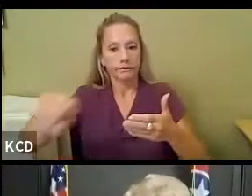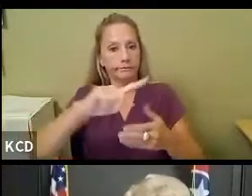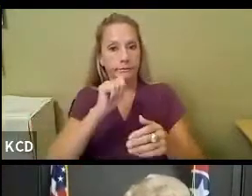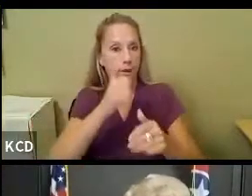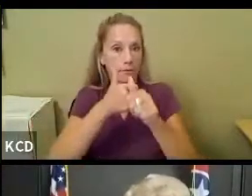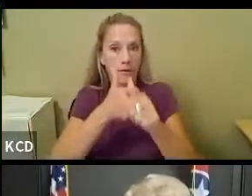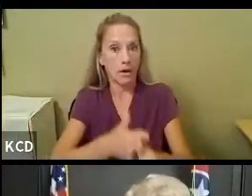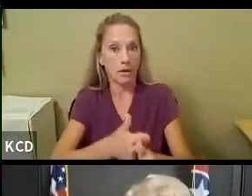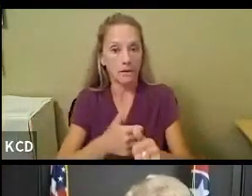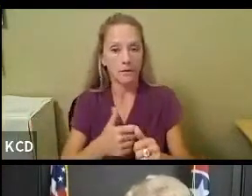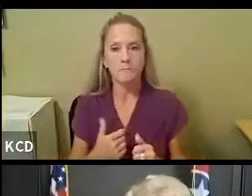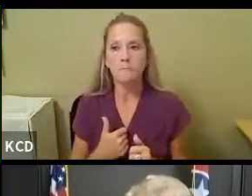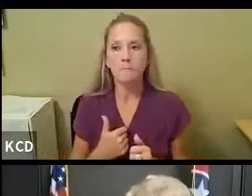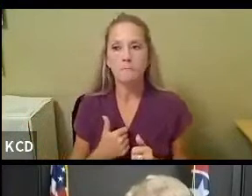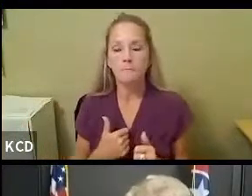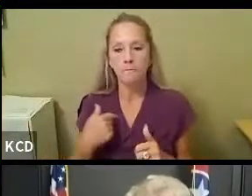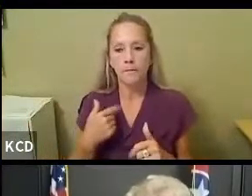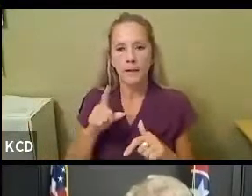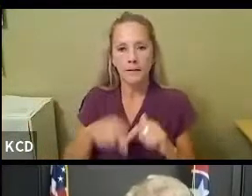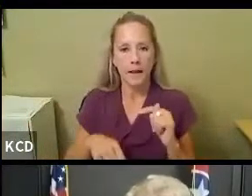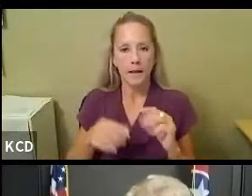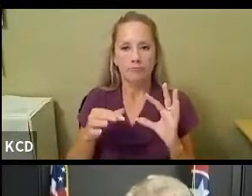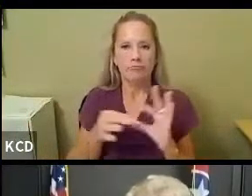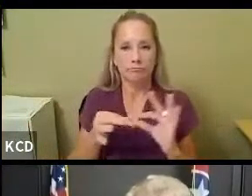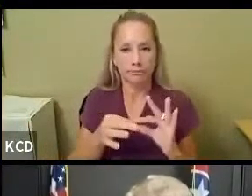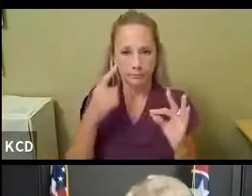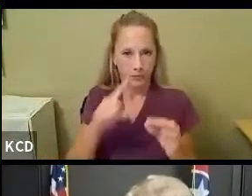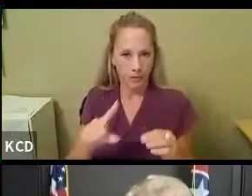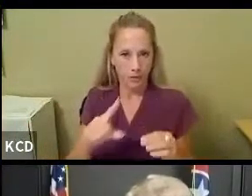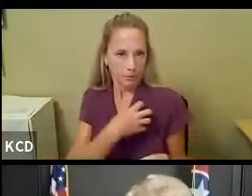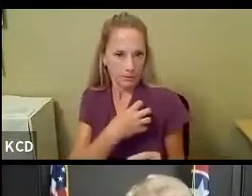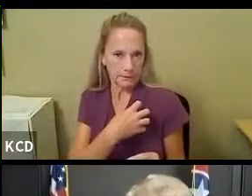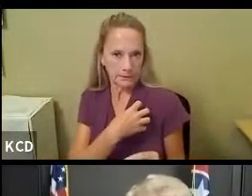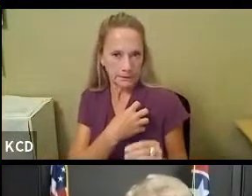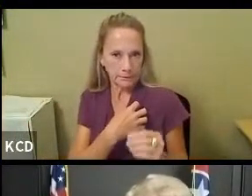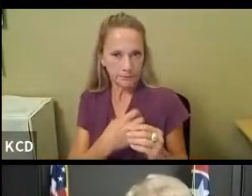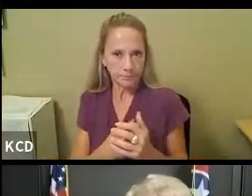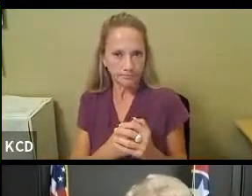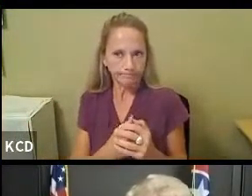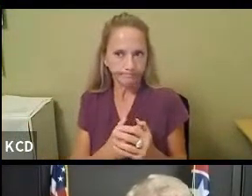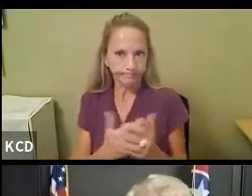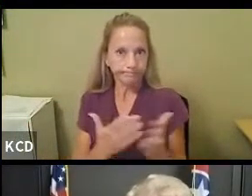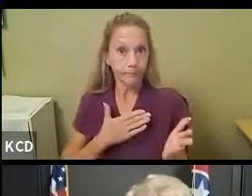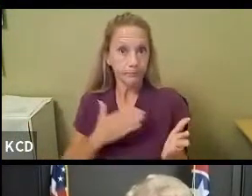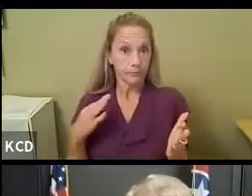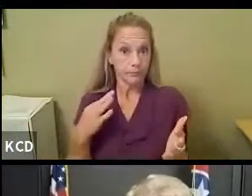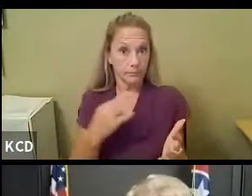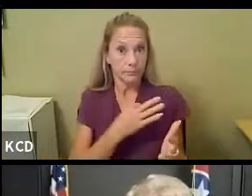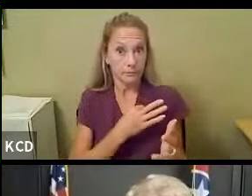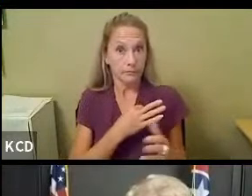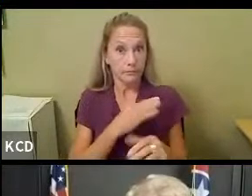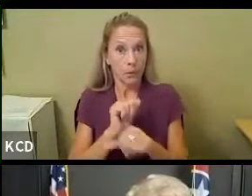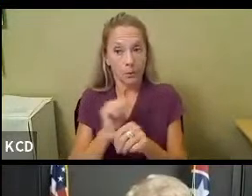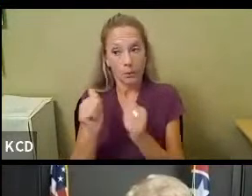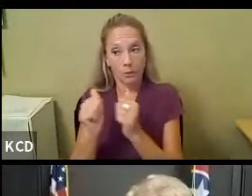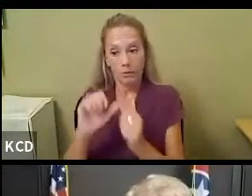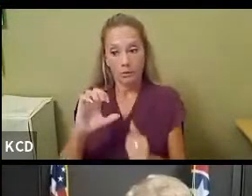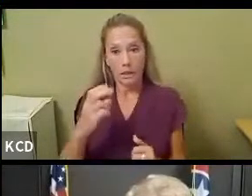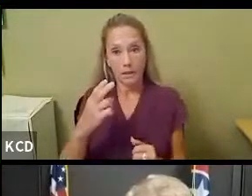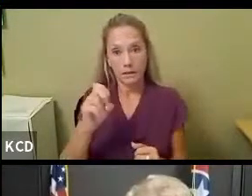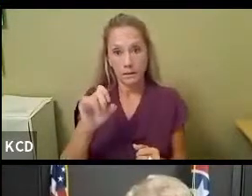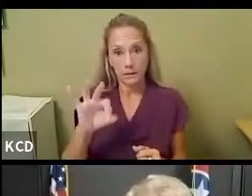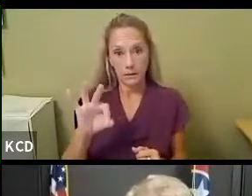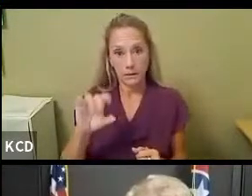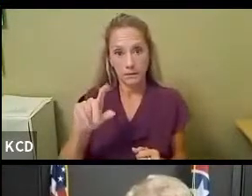And I don't want to speak for law enforcement, but my staff works with Chief Thomas and her